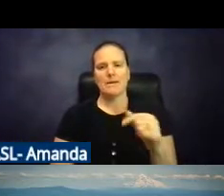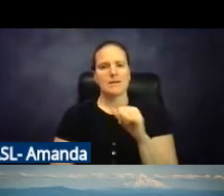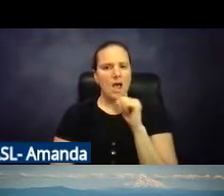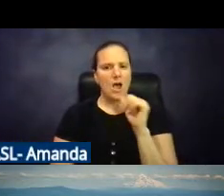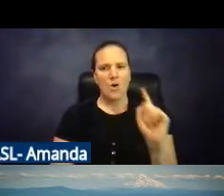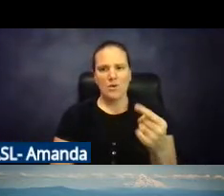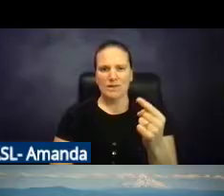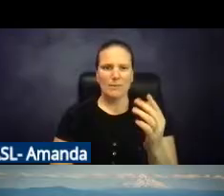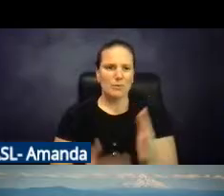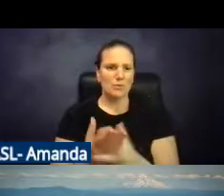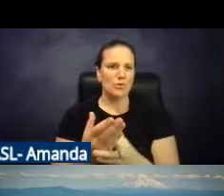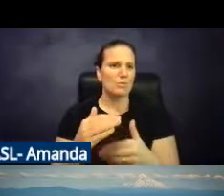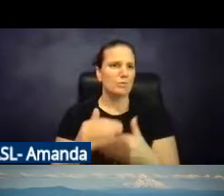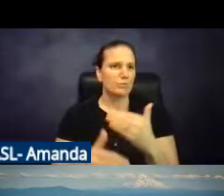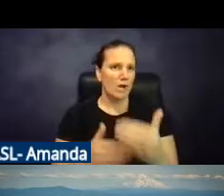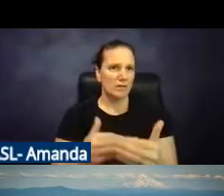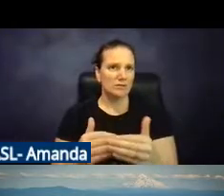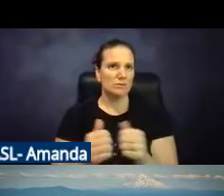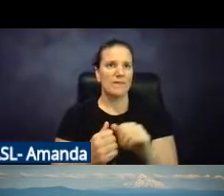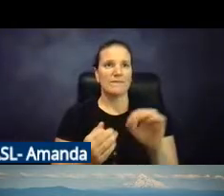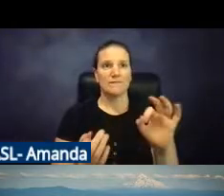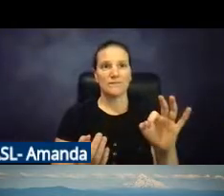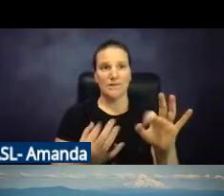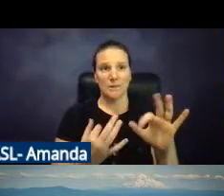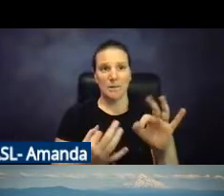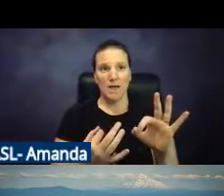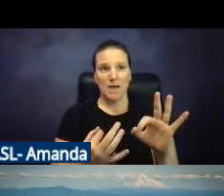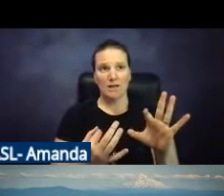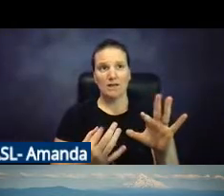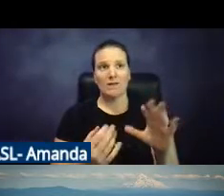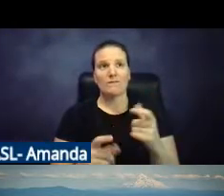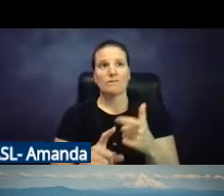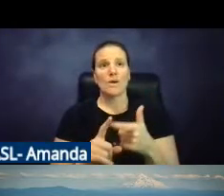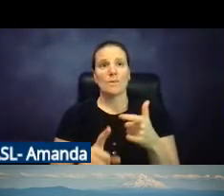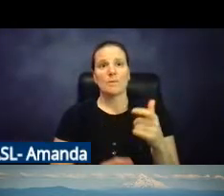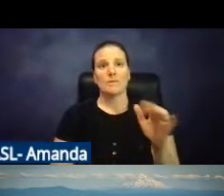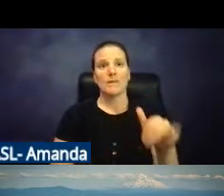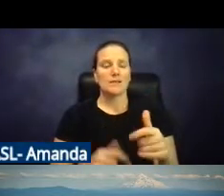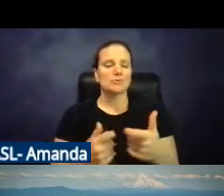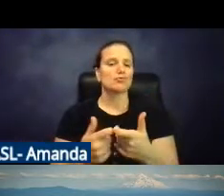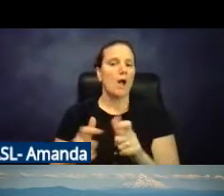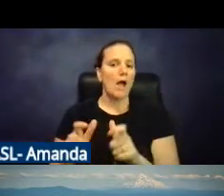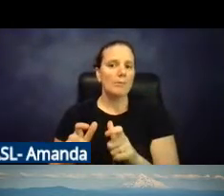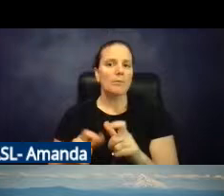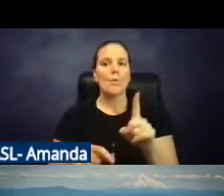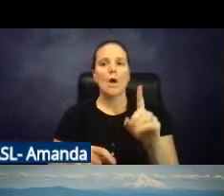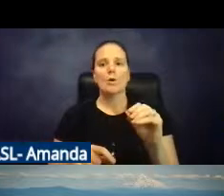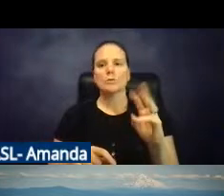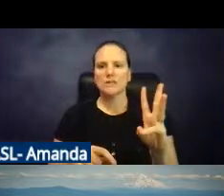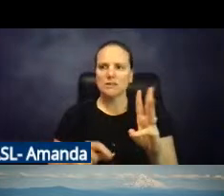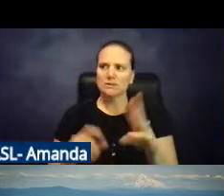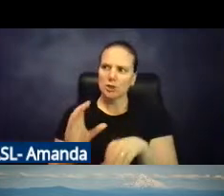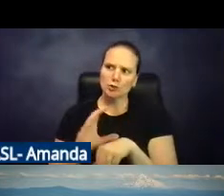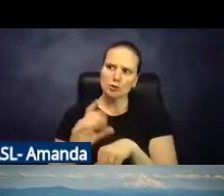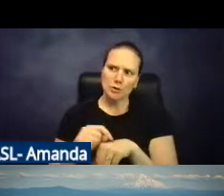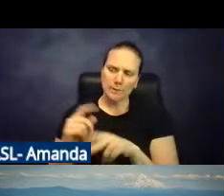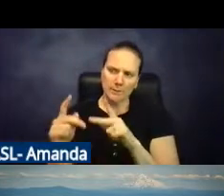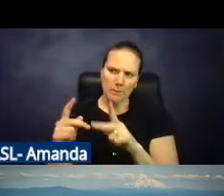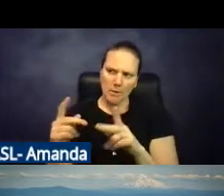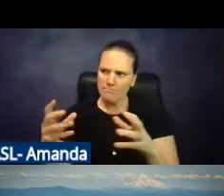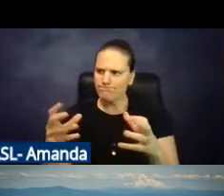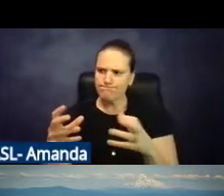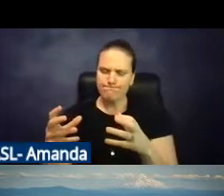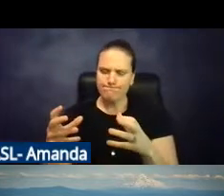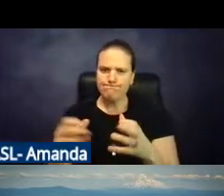through this process get that feedback from tribes, 106 consulting parties, and that is